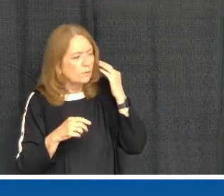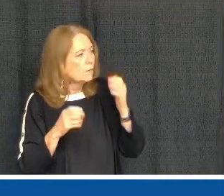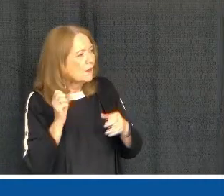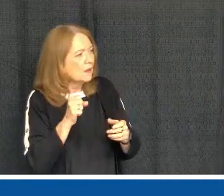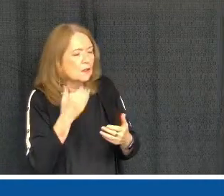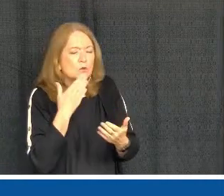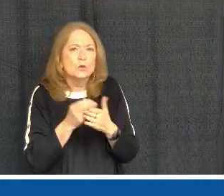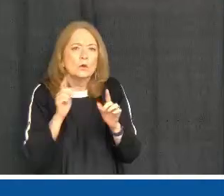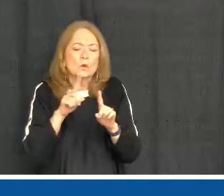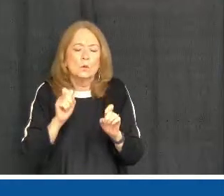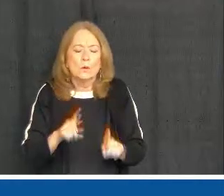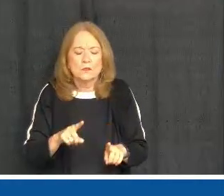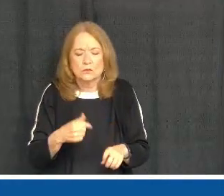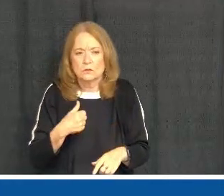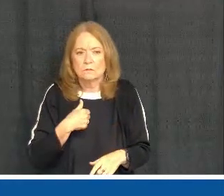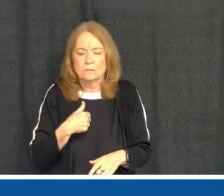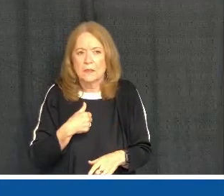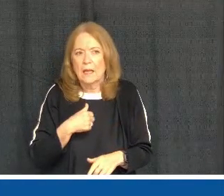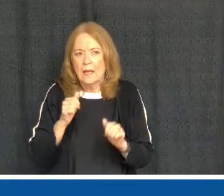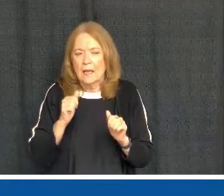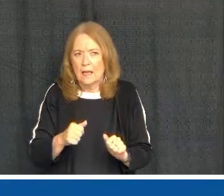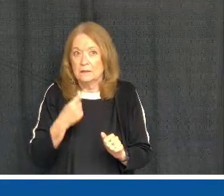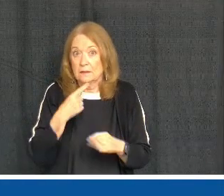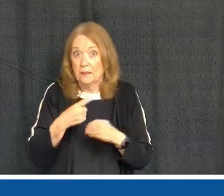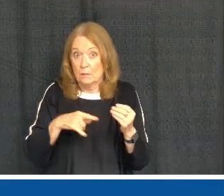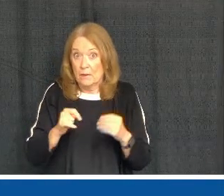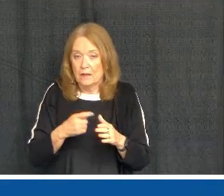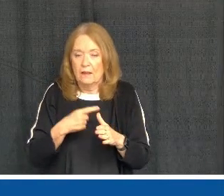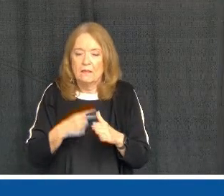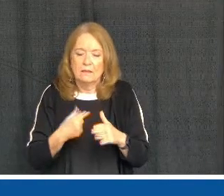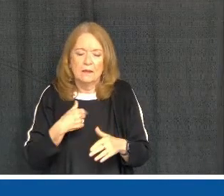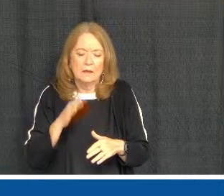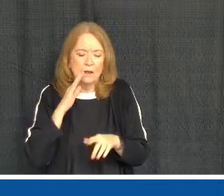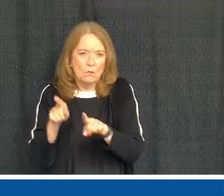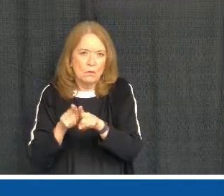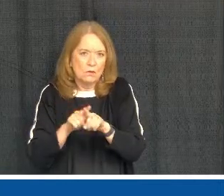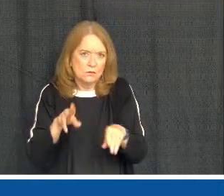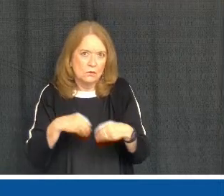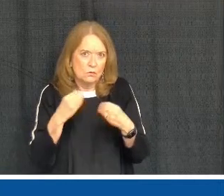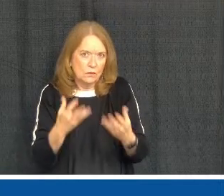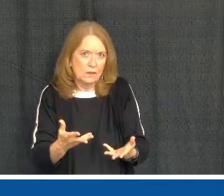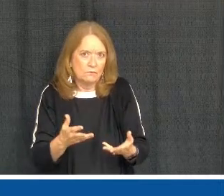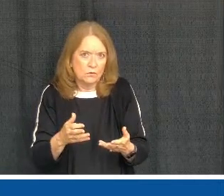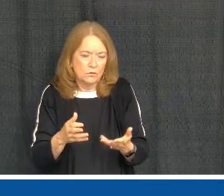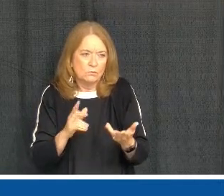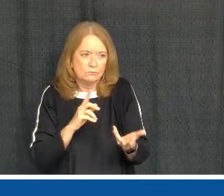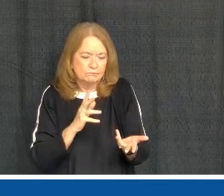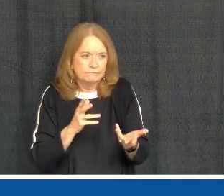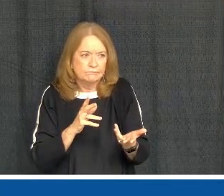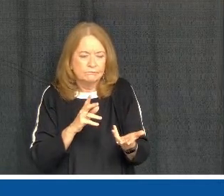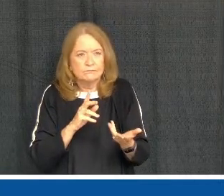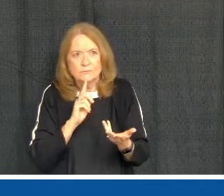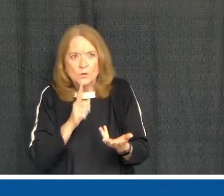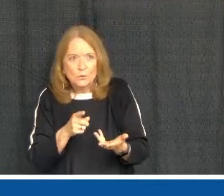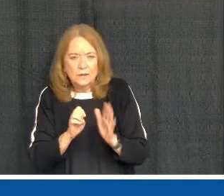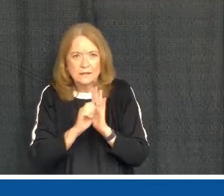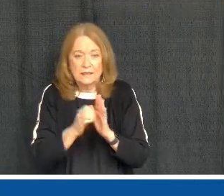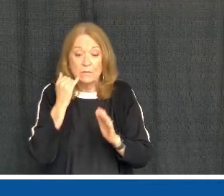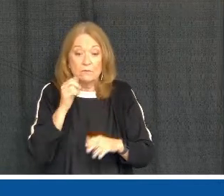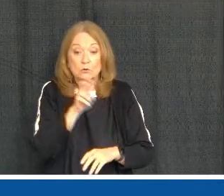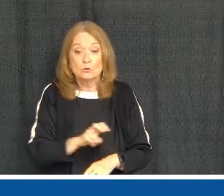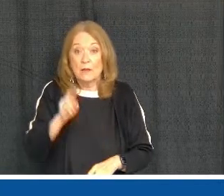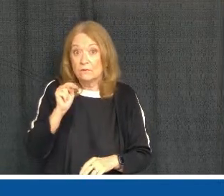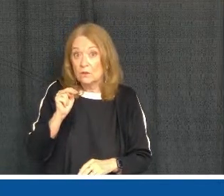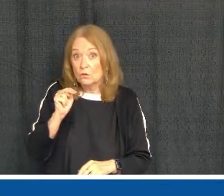question. I'll tell you about it, and then I will also give you a sort of a similar real life example. If you're traveling north just